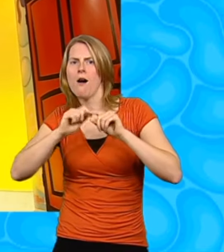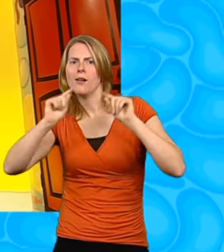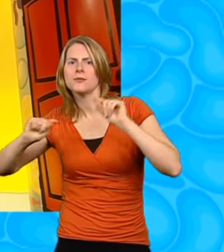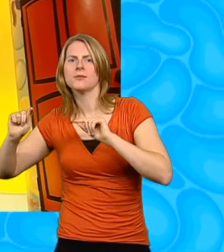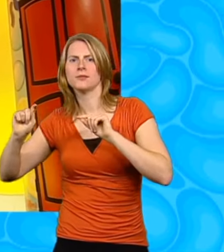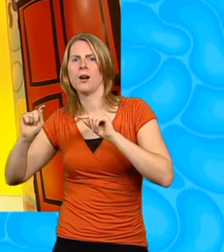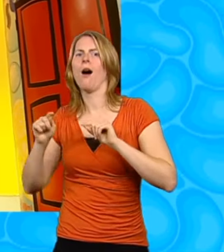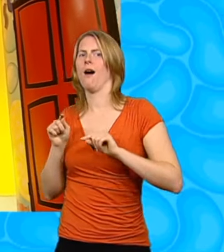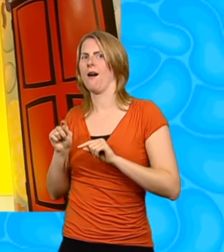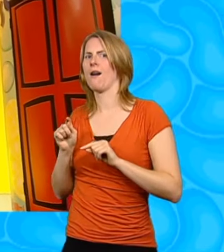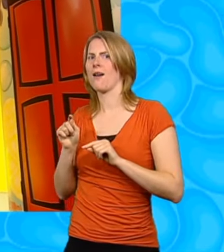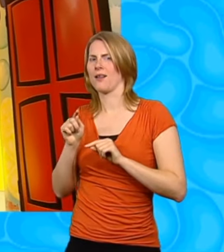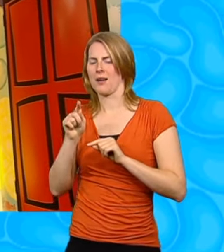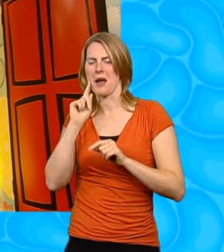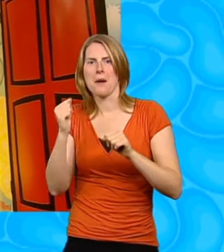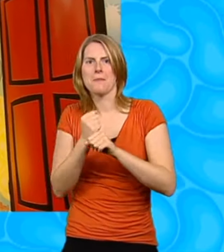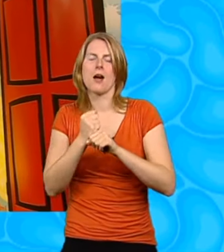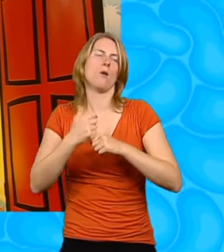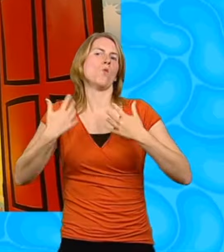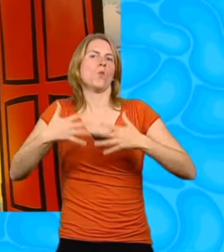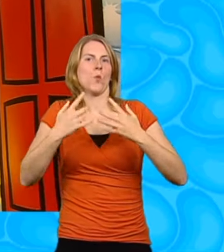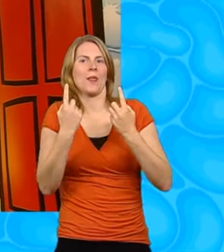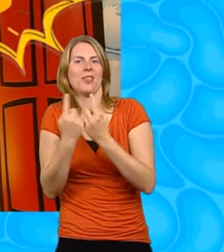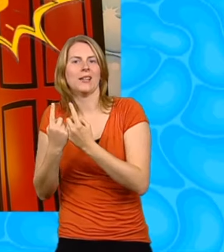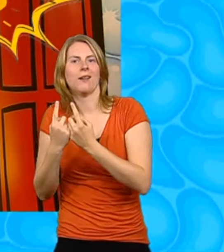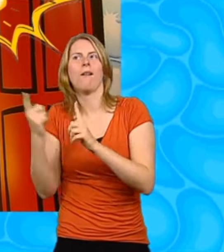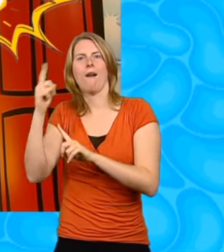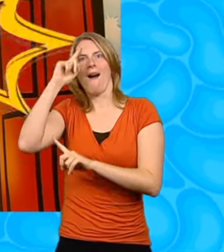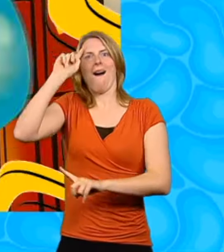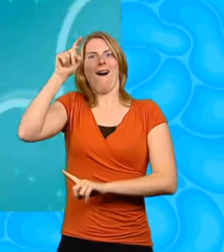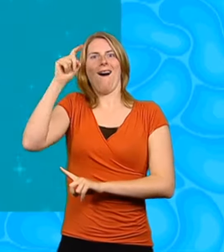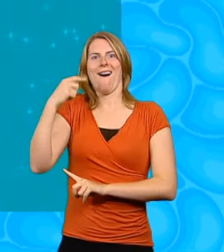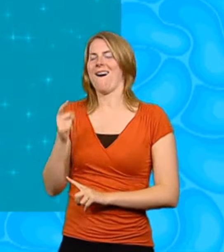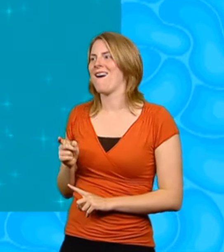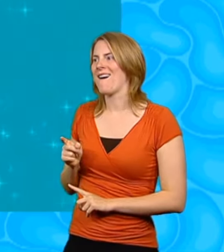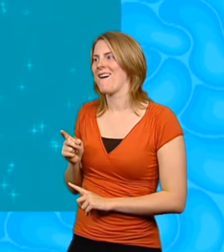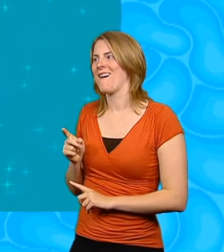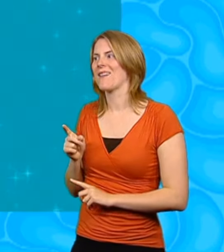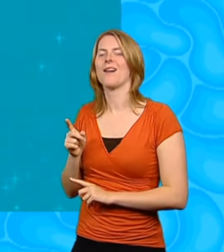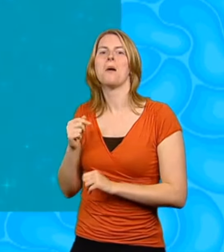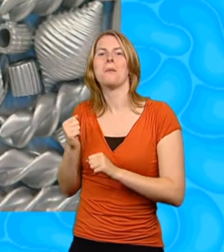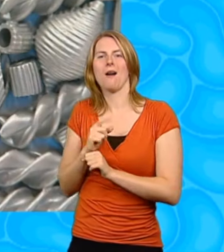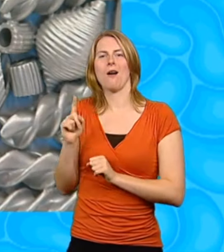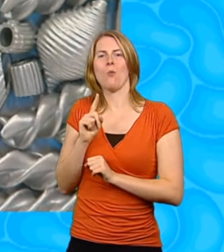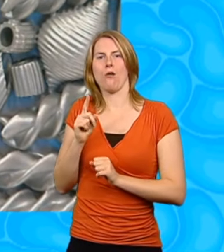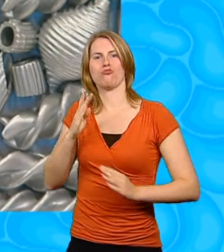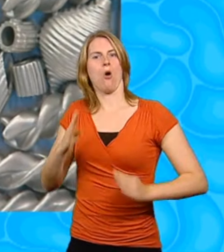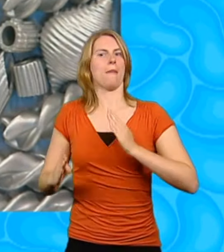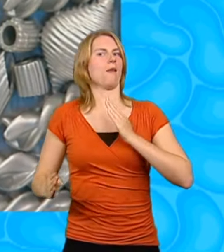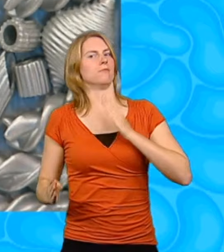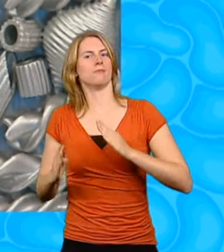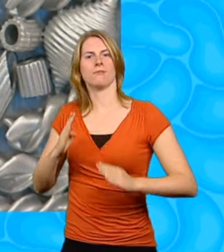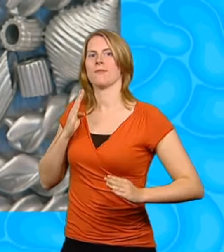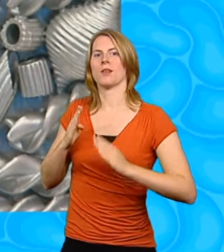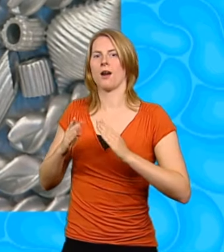can use it to make amazing things. This gives me an idea. A fantastic futuristic robot that's made